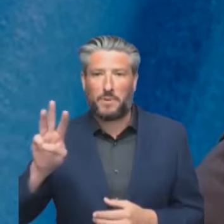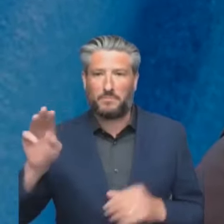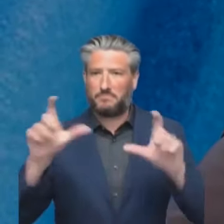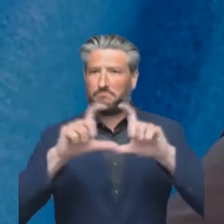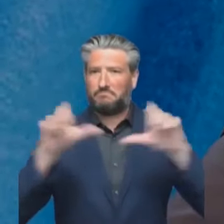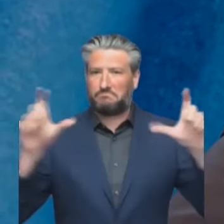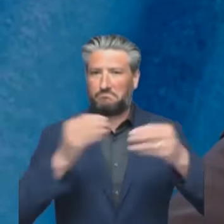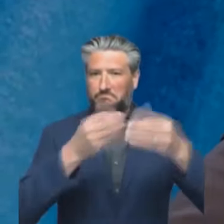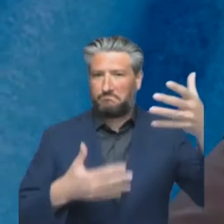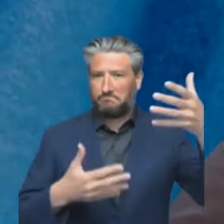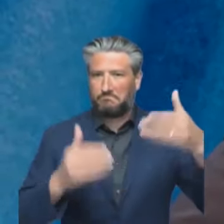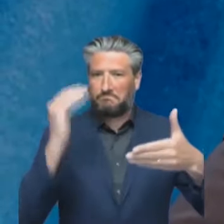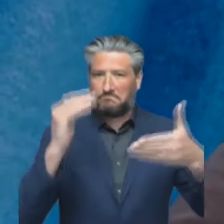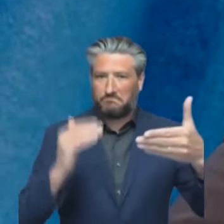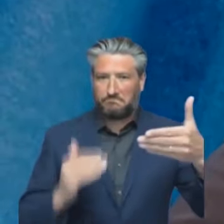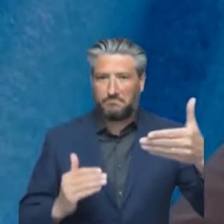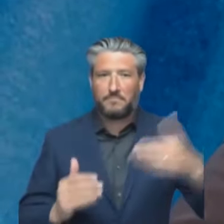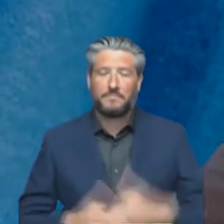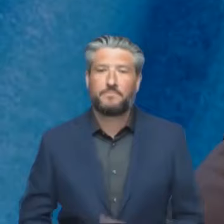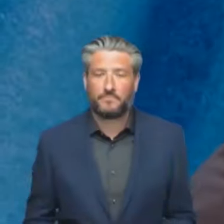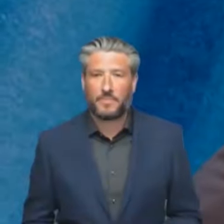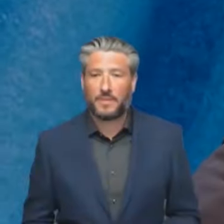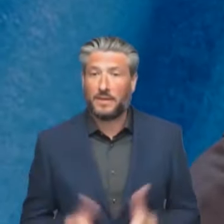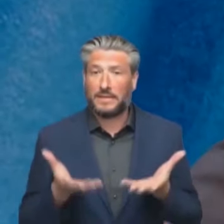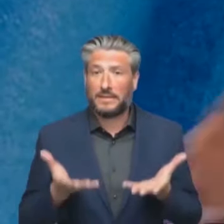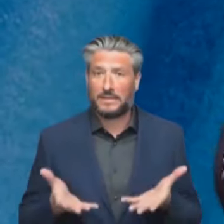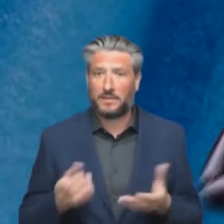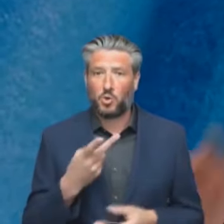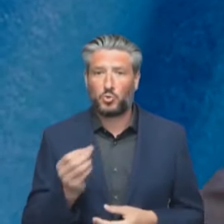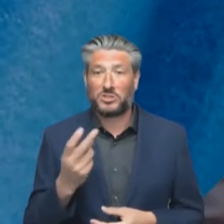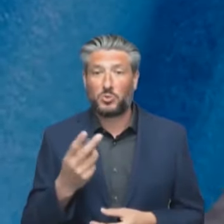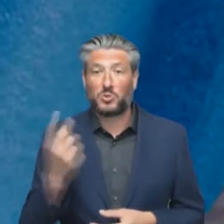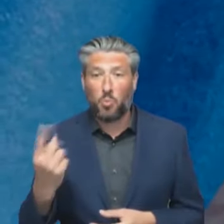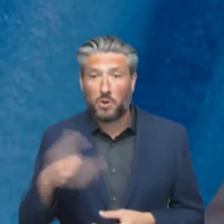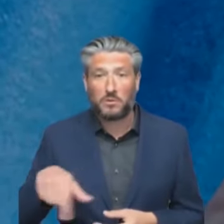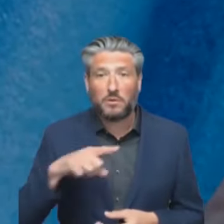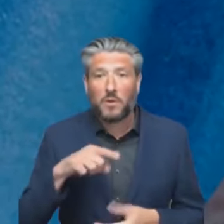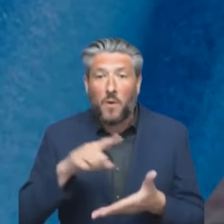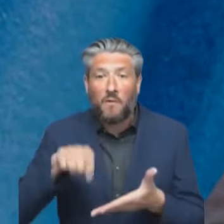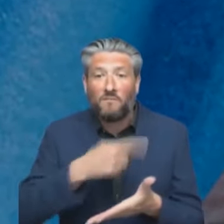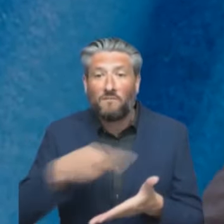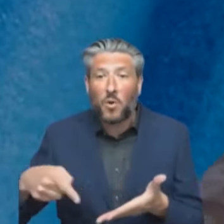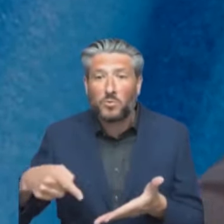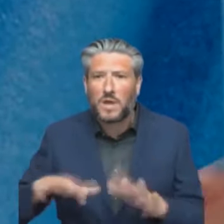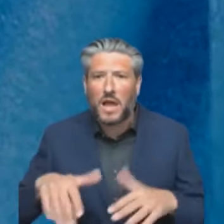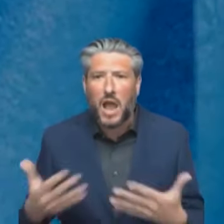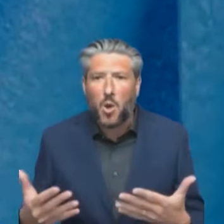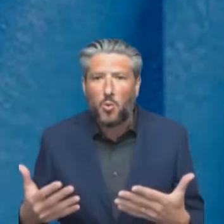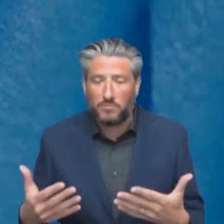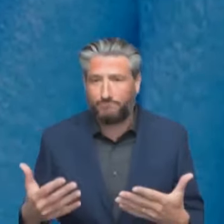This year, you were all asked to vote remotely only, and voting closed yesterday at 3:00